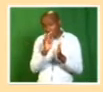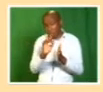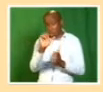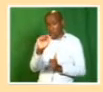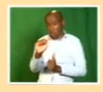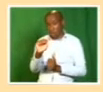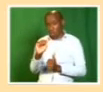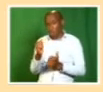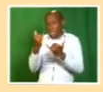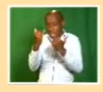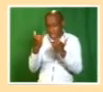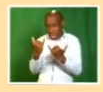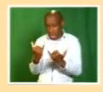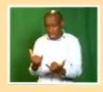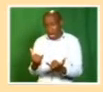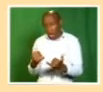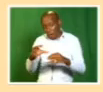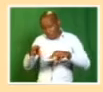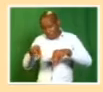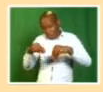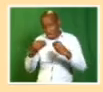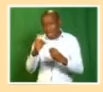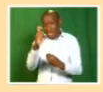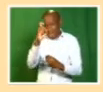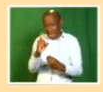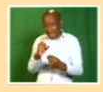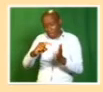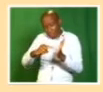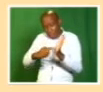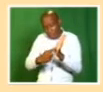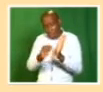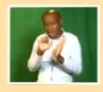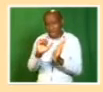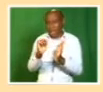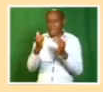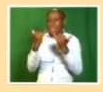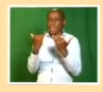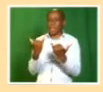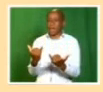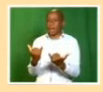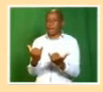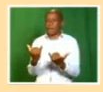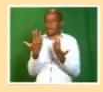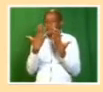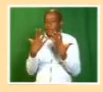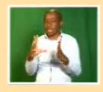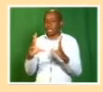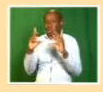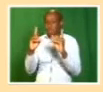get the x coordinate of the turning point. So we have done that here.